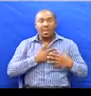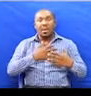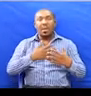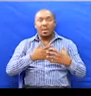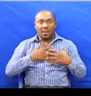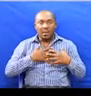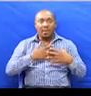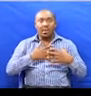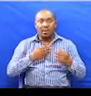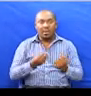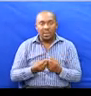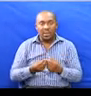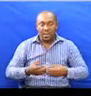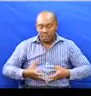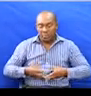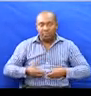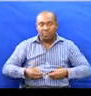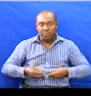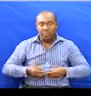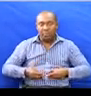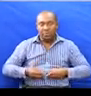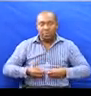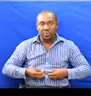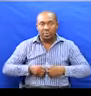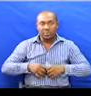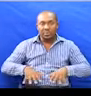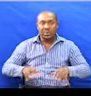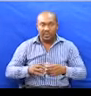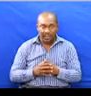So these enzymes are proteins. Again, we've got